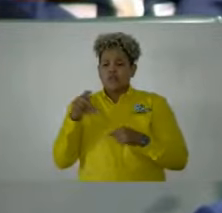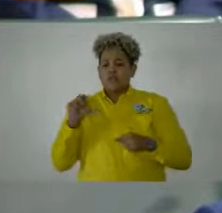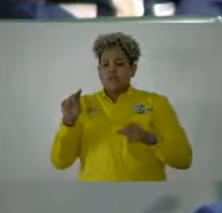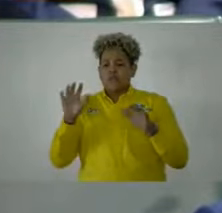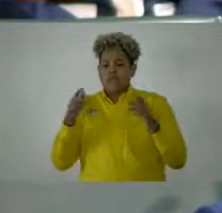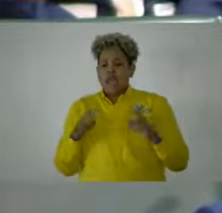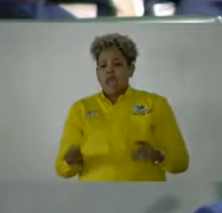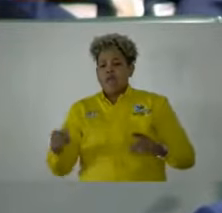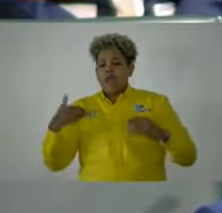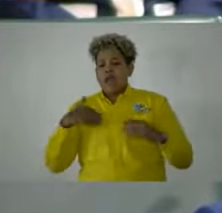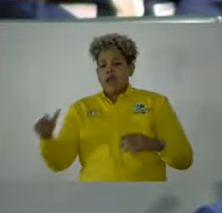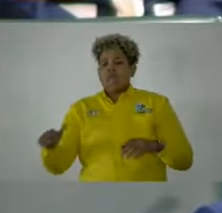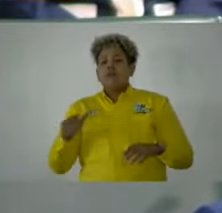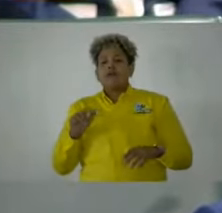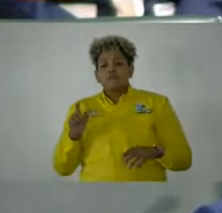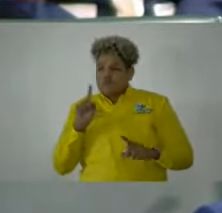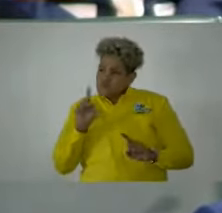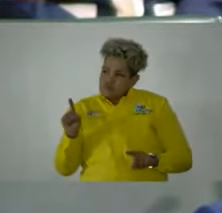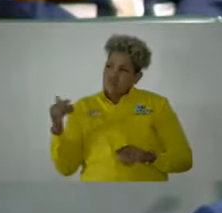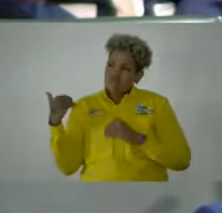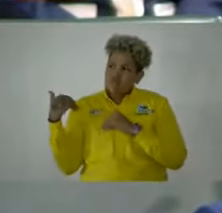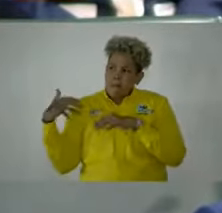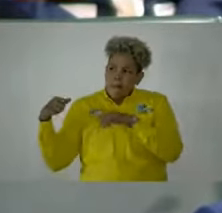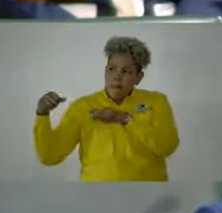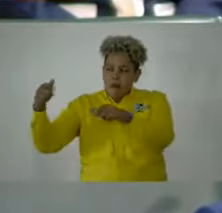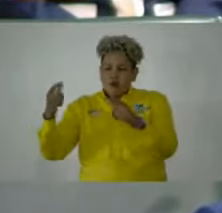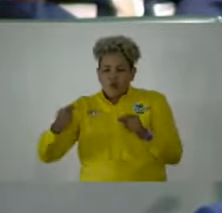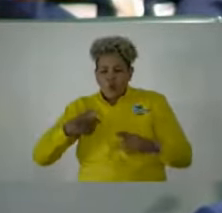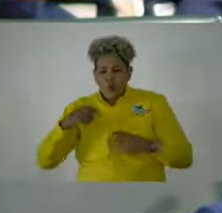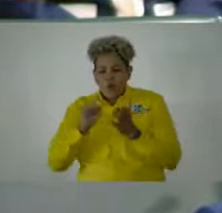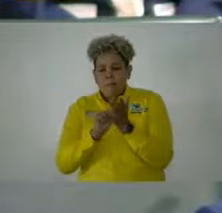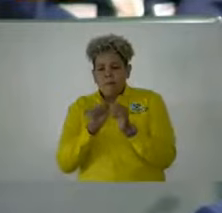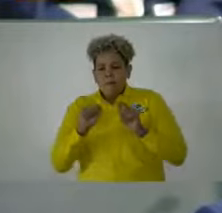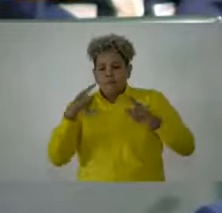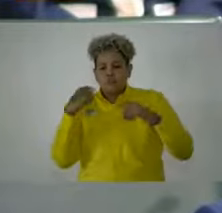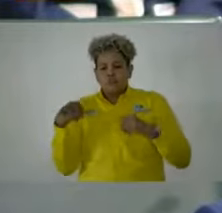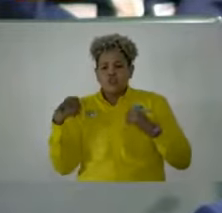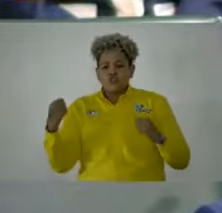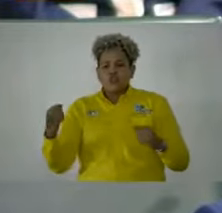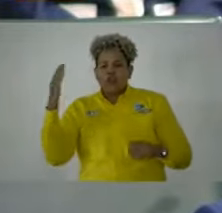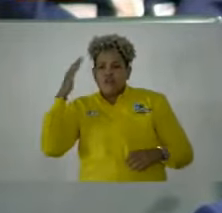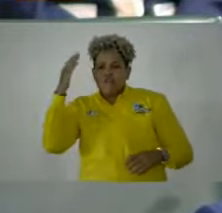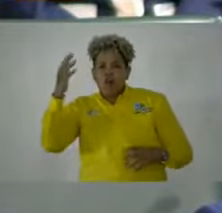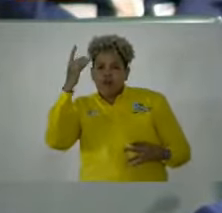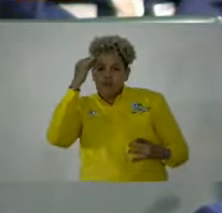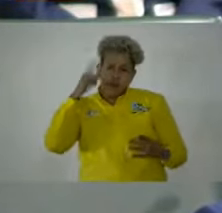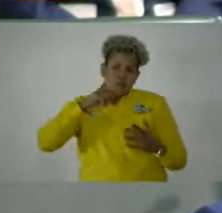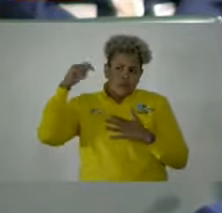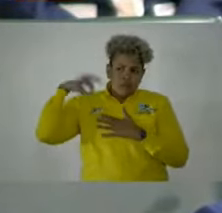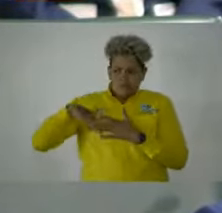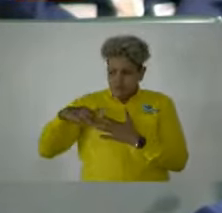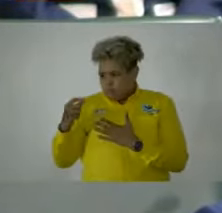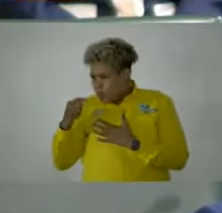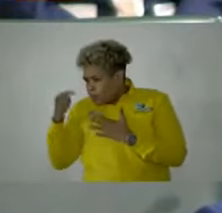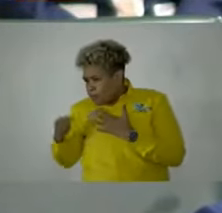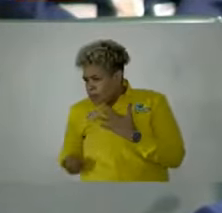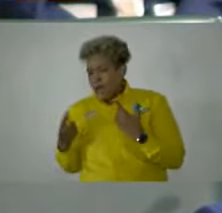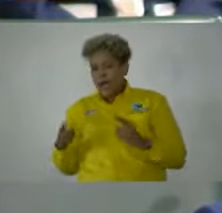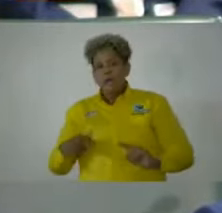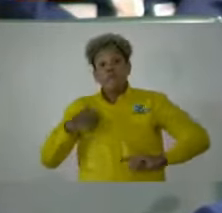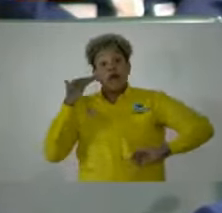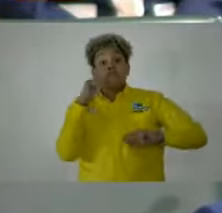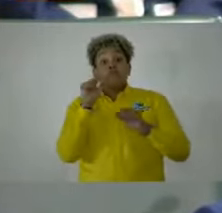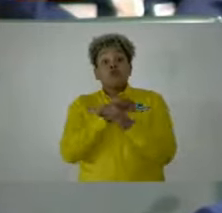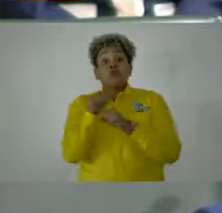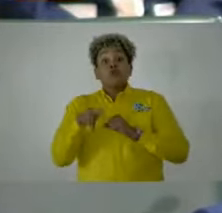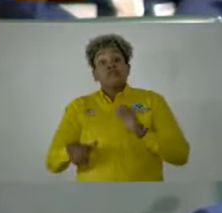party have their marching orders. We published a strong and forward-thinking manifesto, and I expect them to ensure that